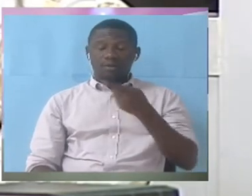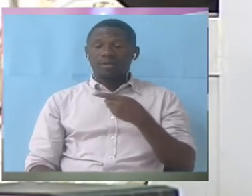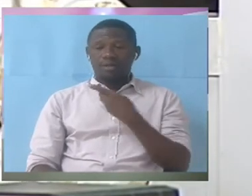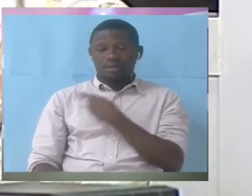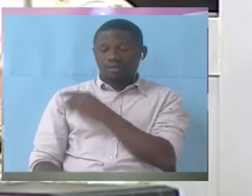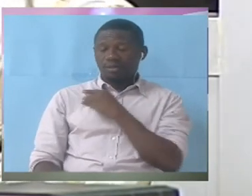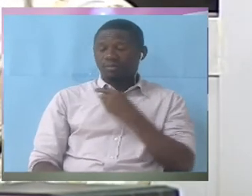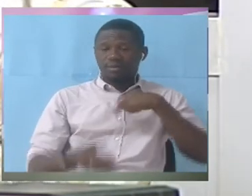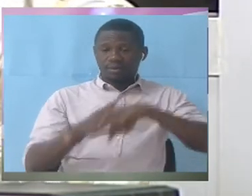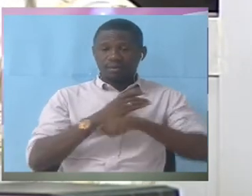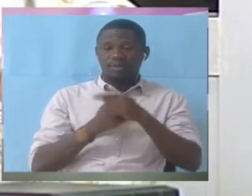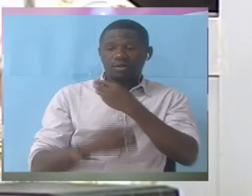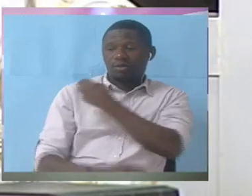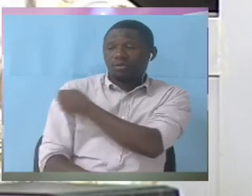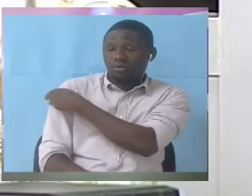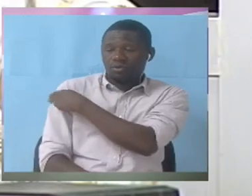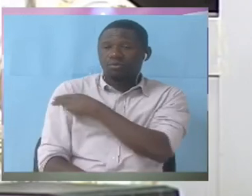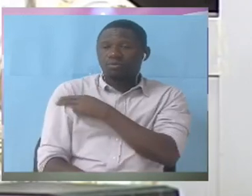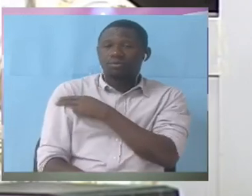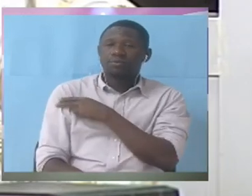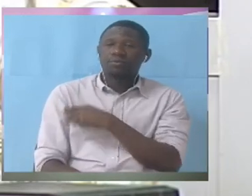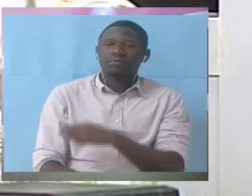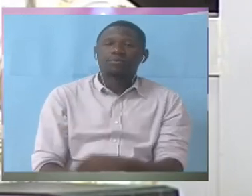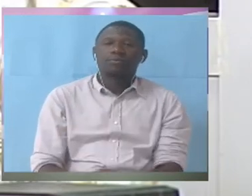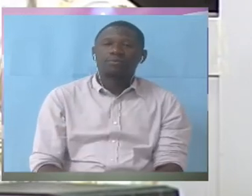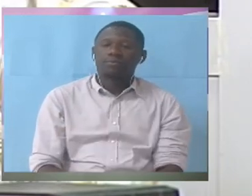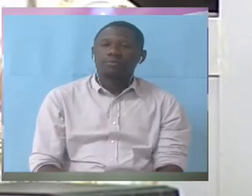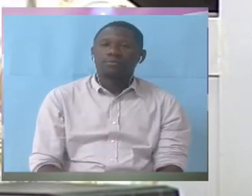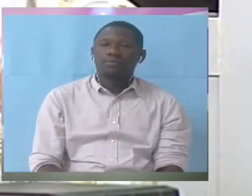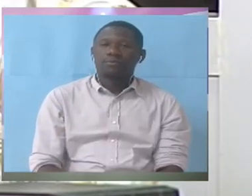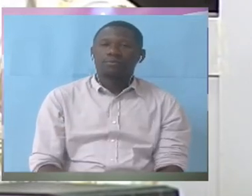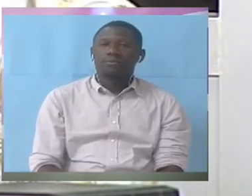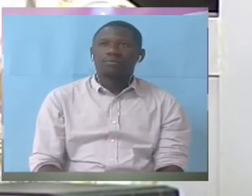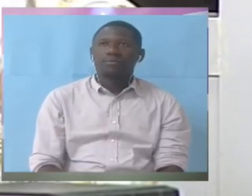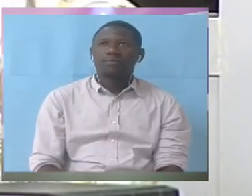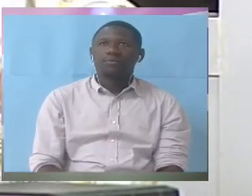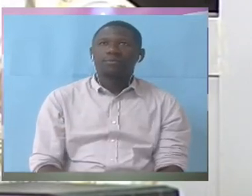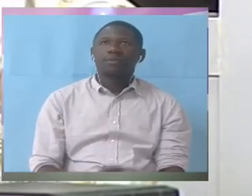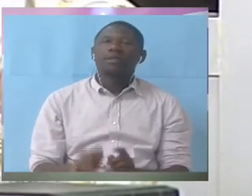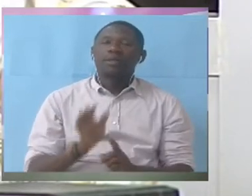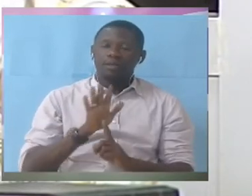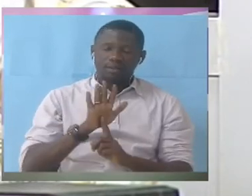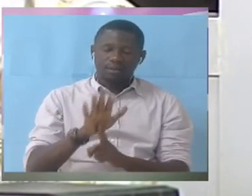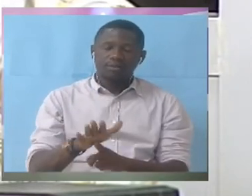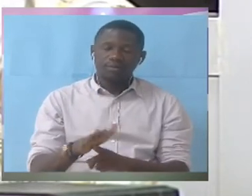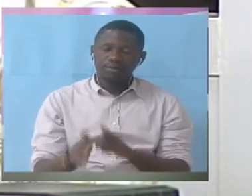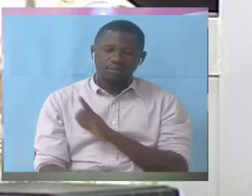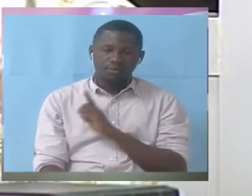treatment in the hospital. Bu ko defé ñu mën leena fajj ci l'hôpital bi. Like we had